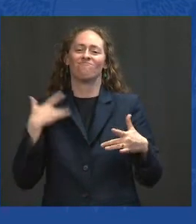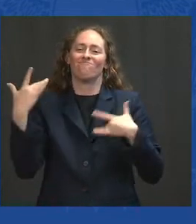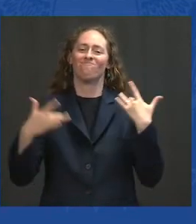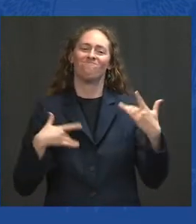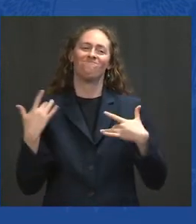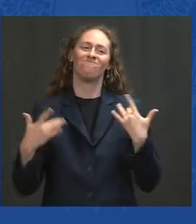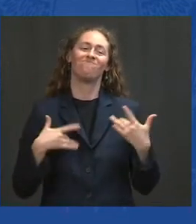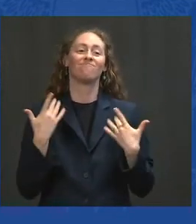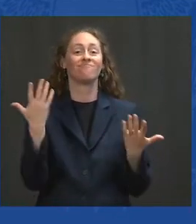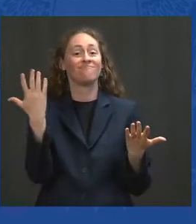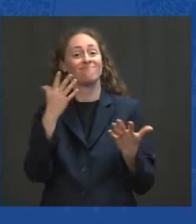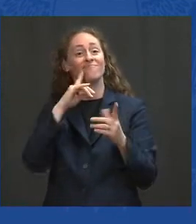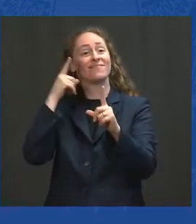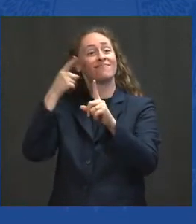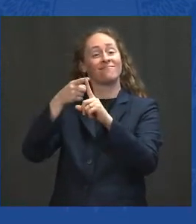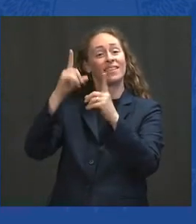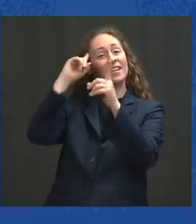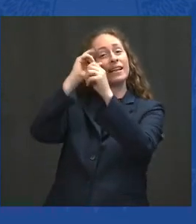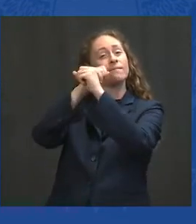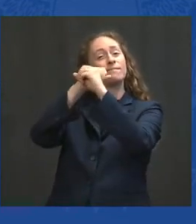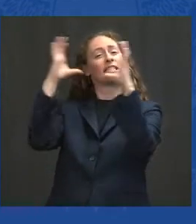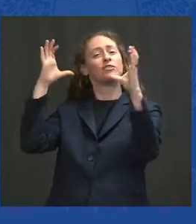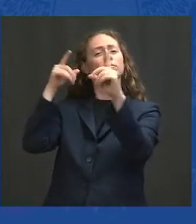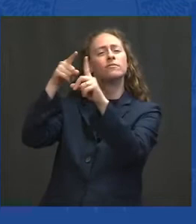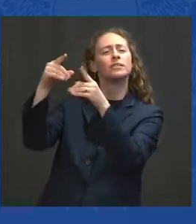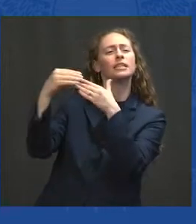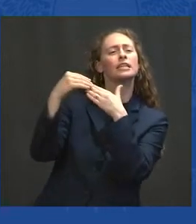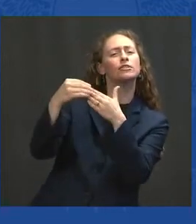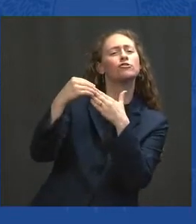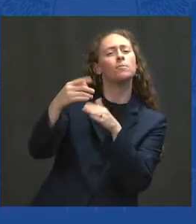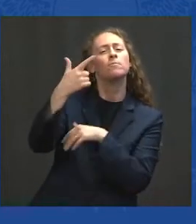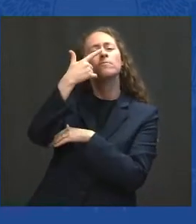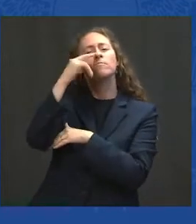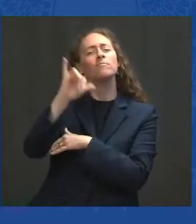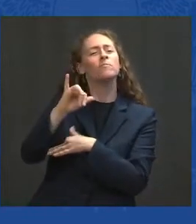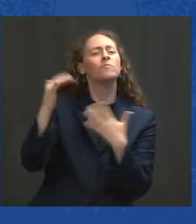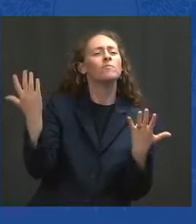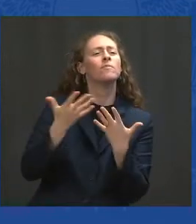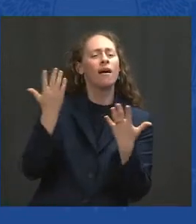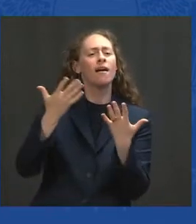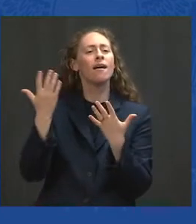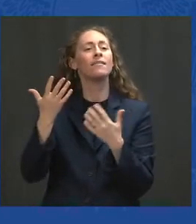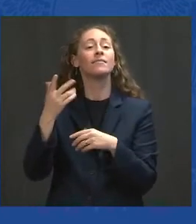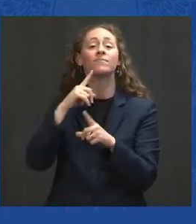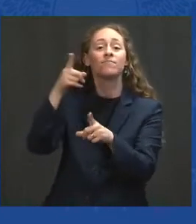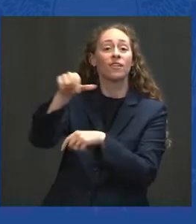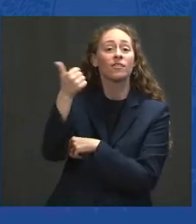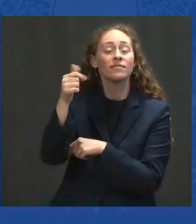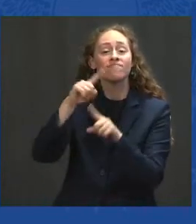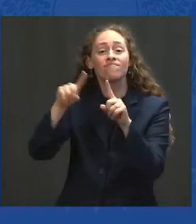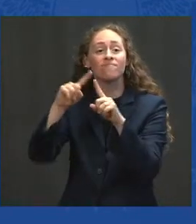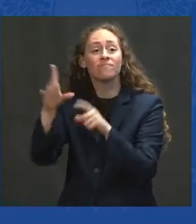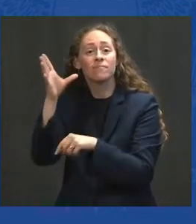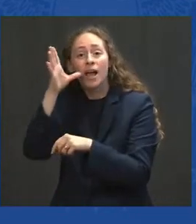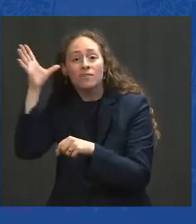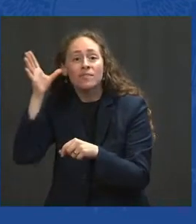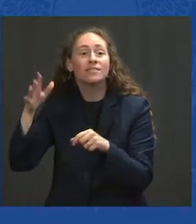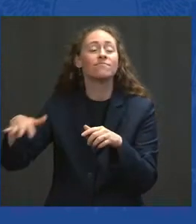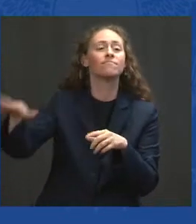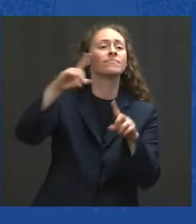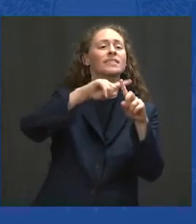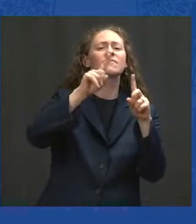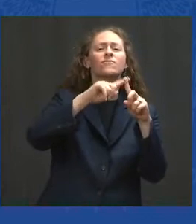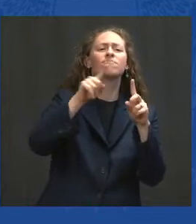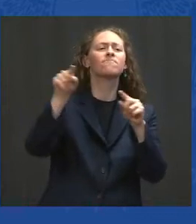vision and the leadership of a fellow parent, of a president who believes